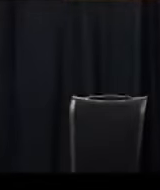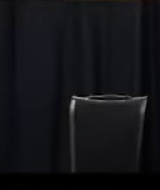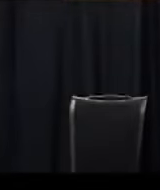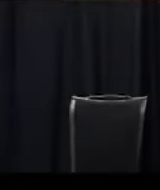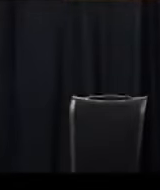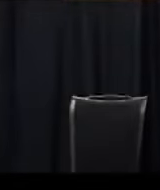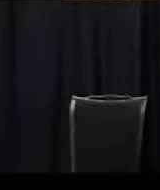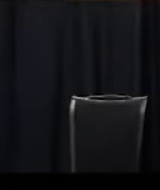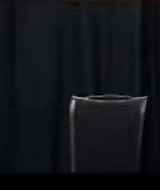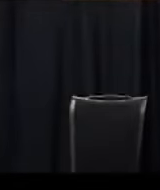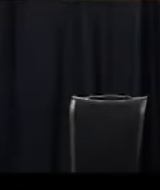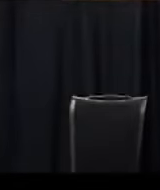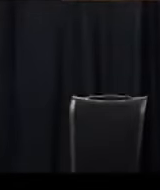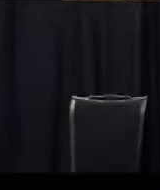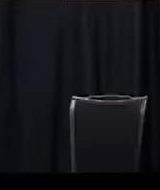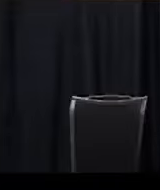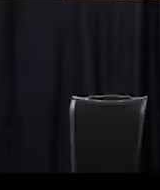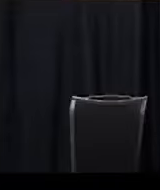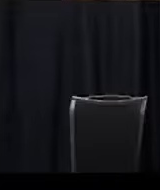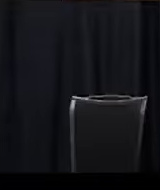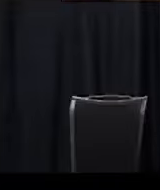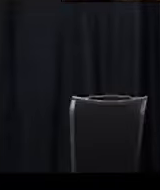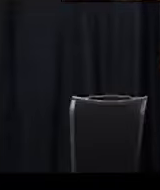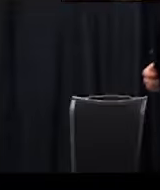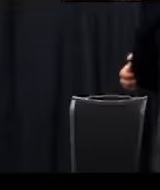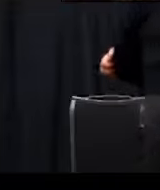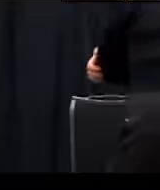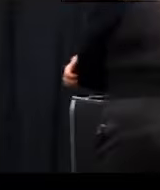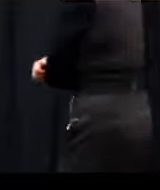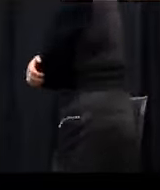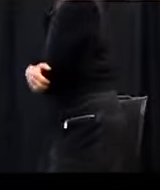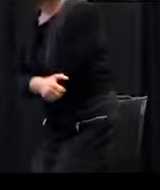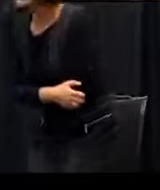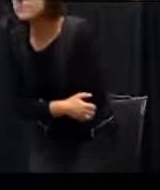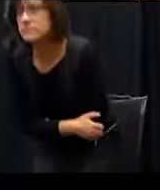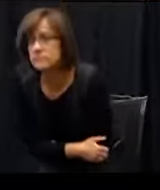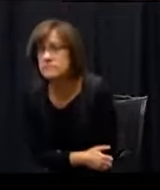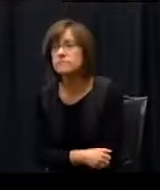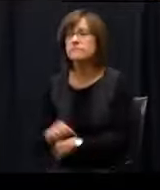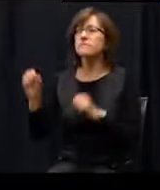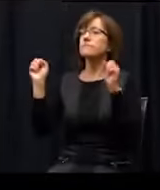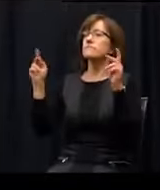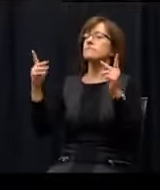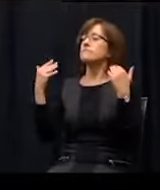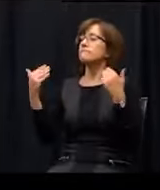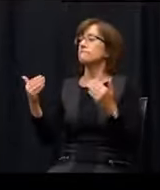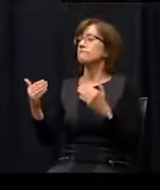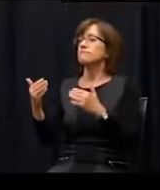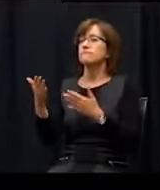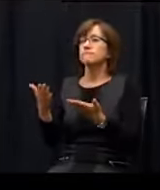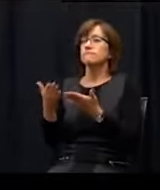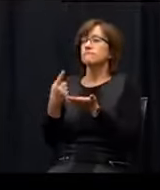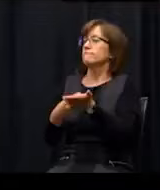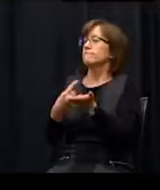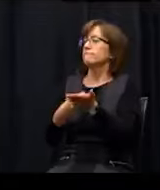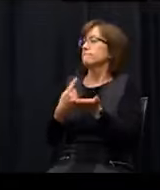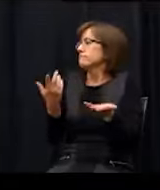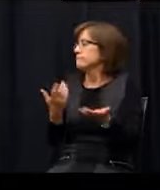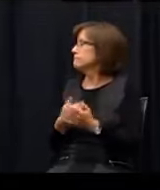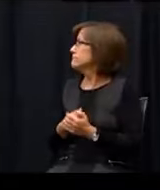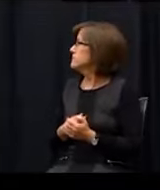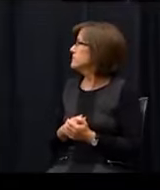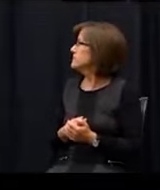Okay, we're going to come back together. And maybe we could share with the group. So what are children